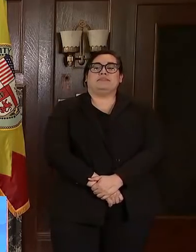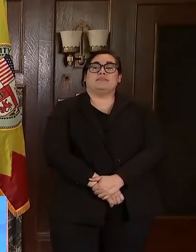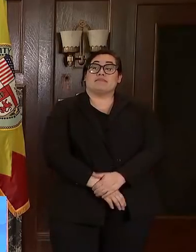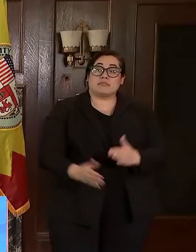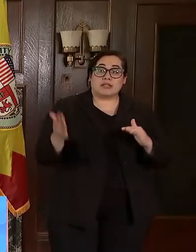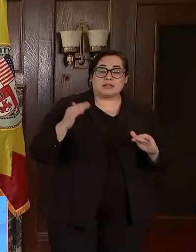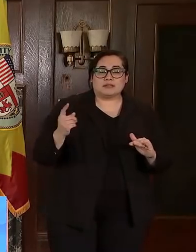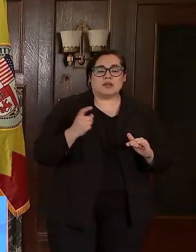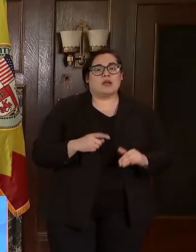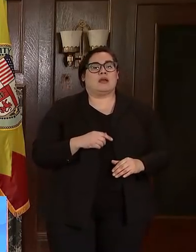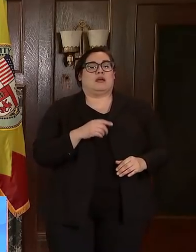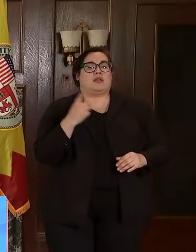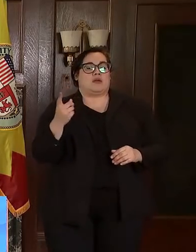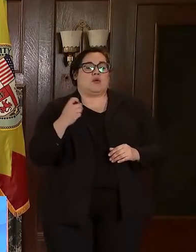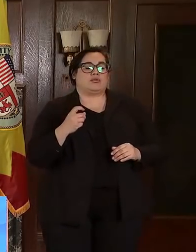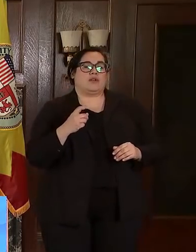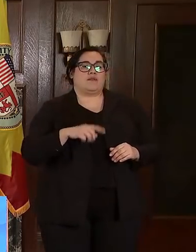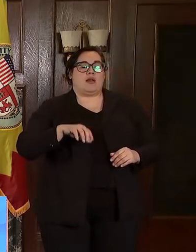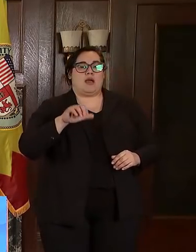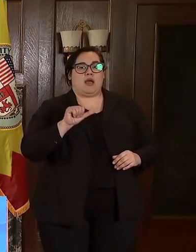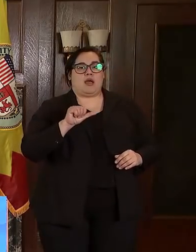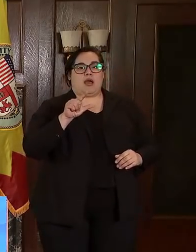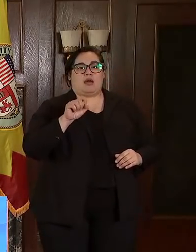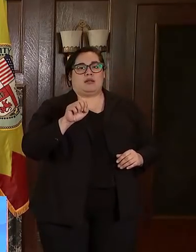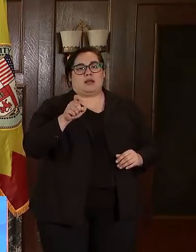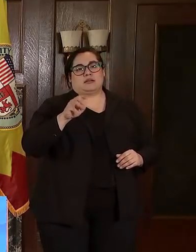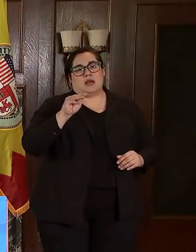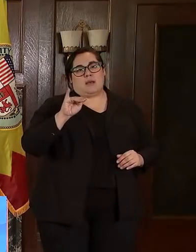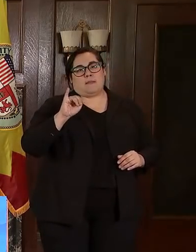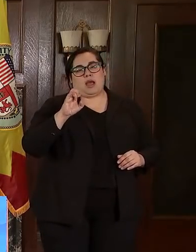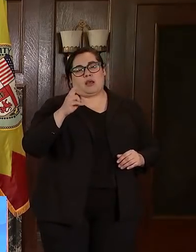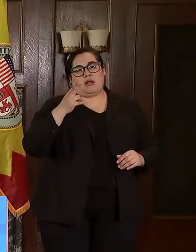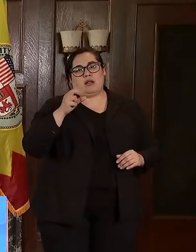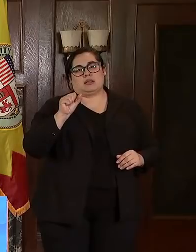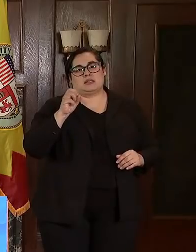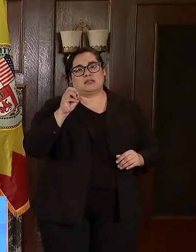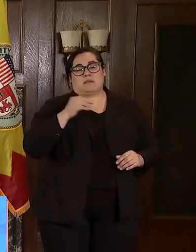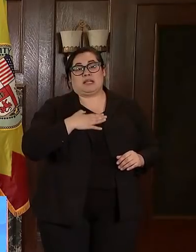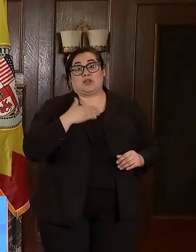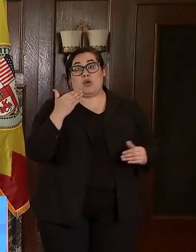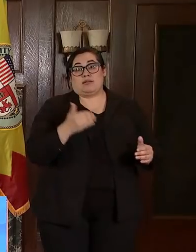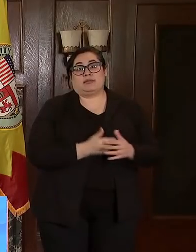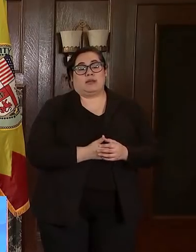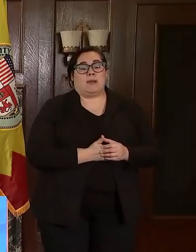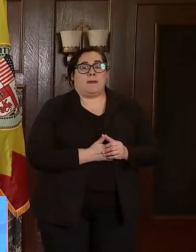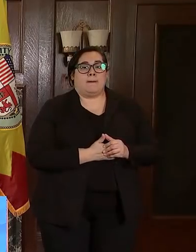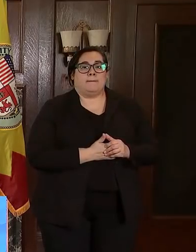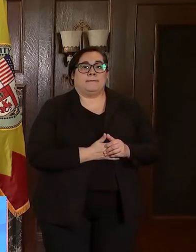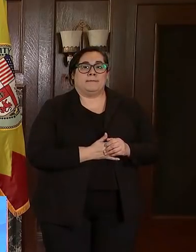Next question. A question from the line of Alex Michelson. Please go ahead. Hey, Alex.